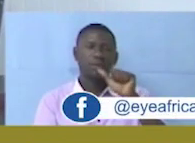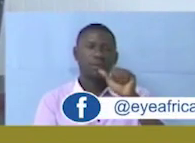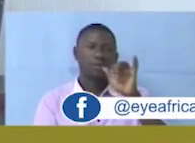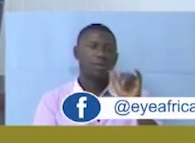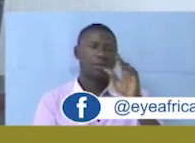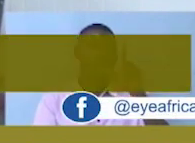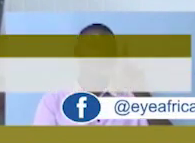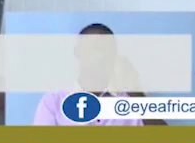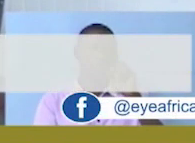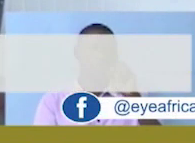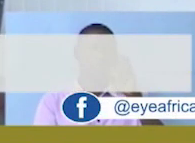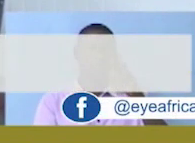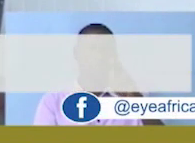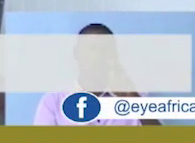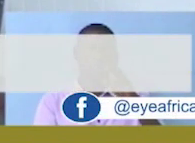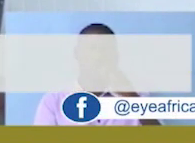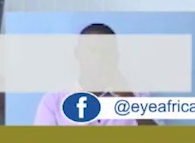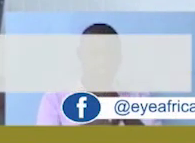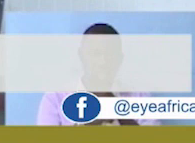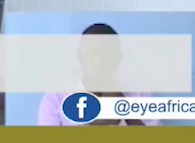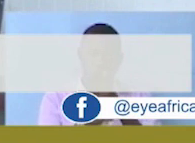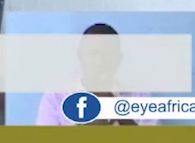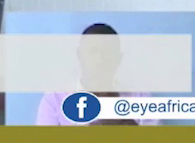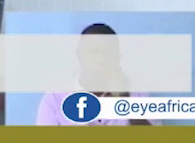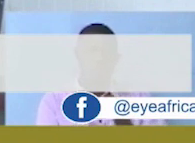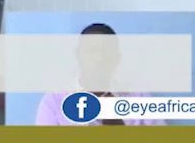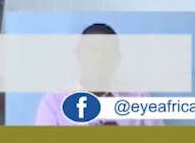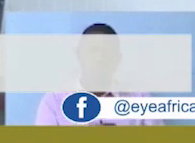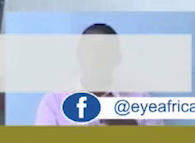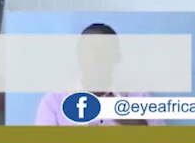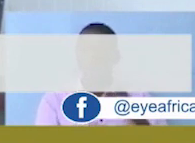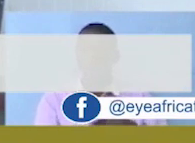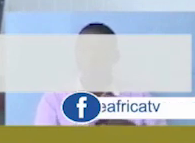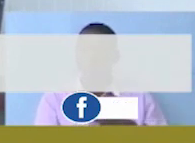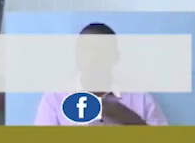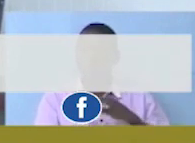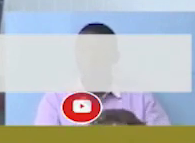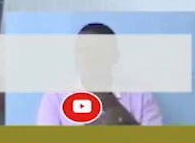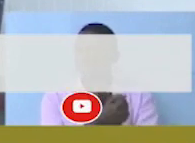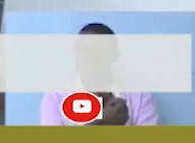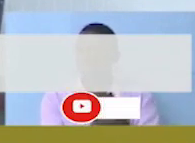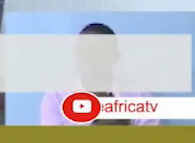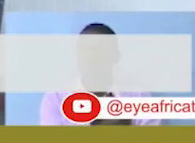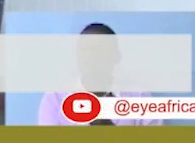time ambushed. And one of them, that is a Gambian called